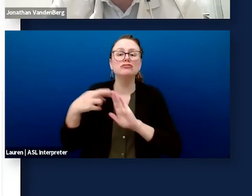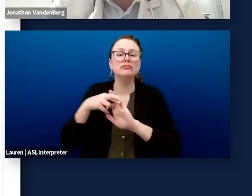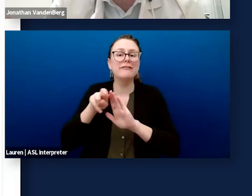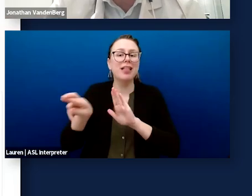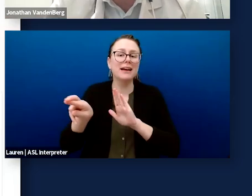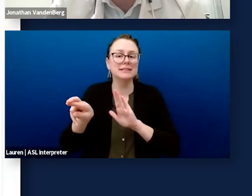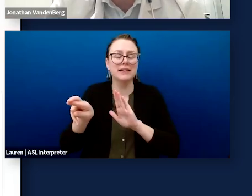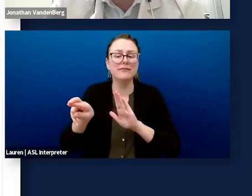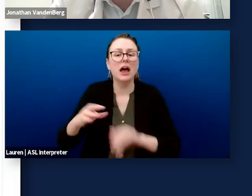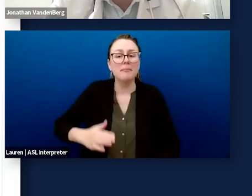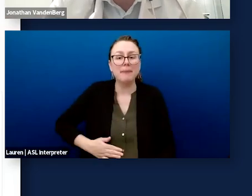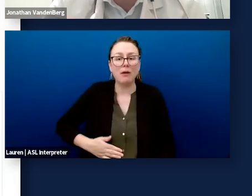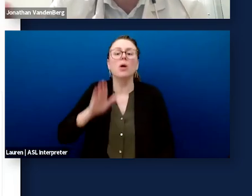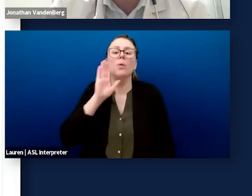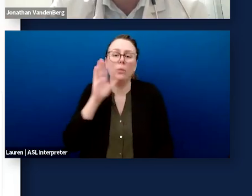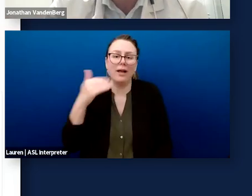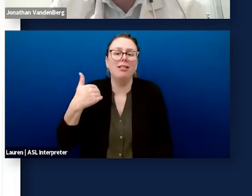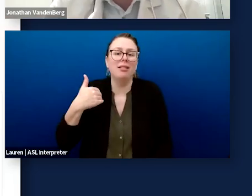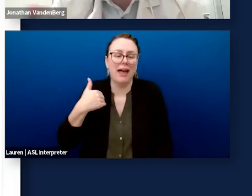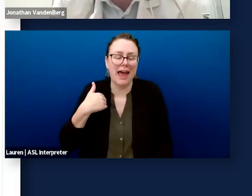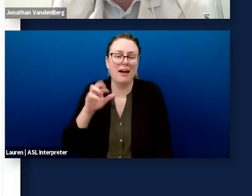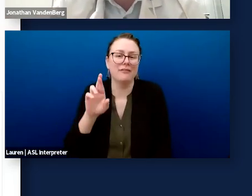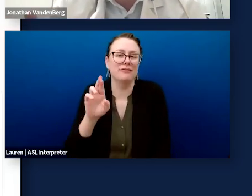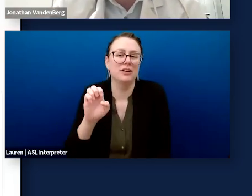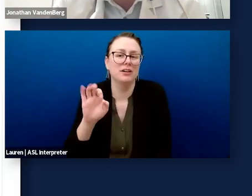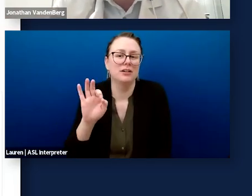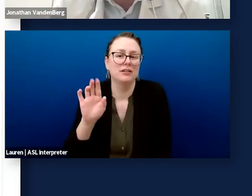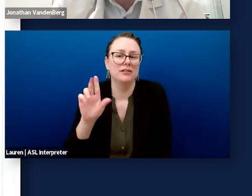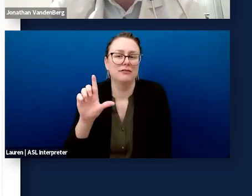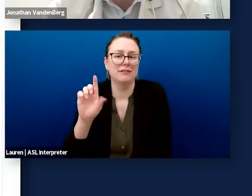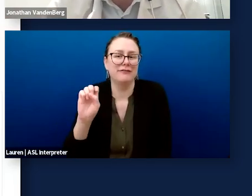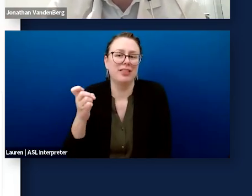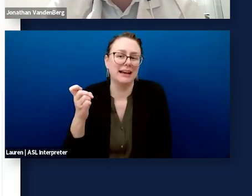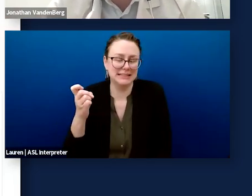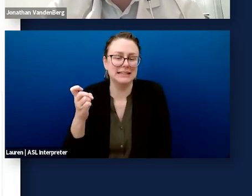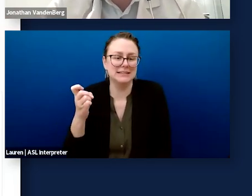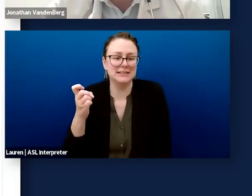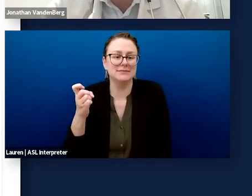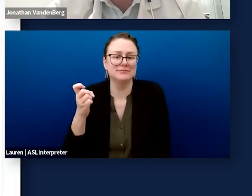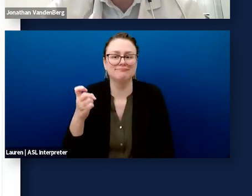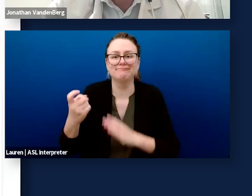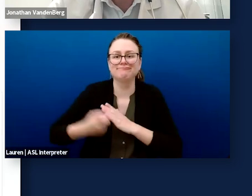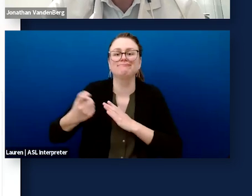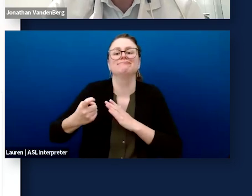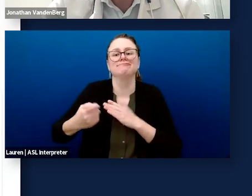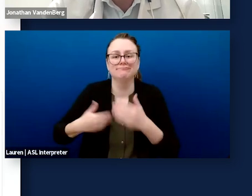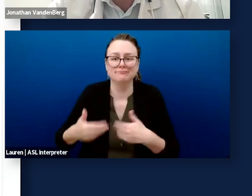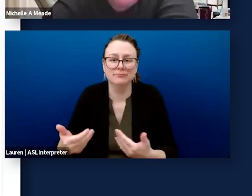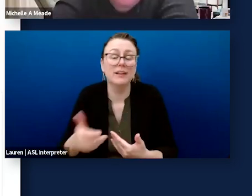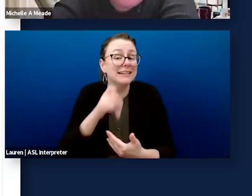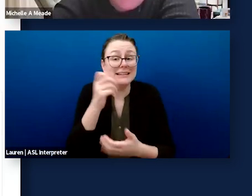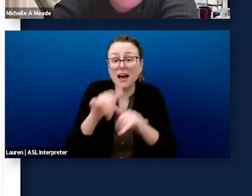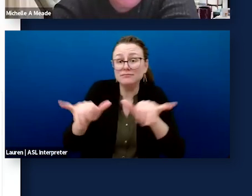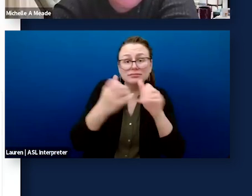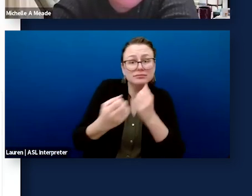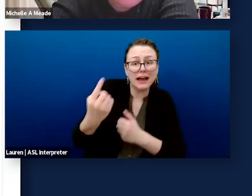bowel, where they will have reflexes. That's not for everybody, but that's just kind of a pattern that we anticipate. And I'm For